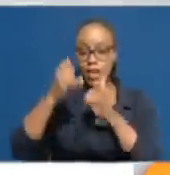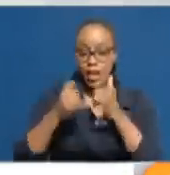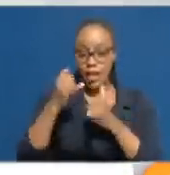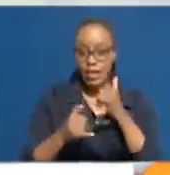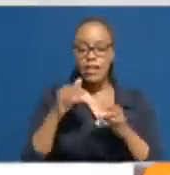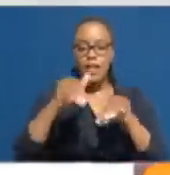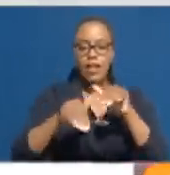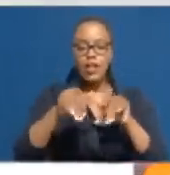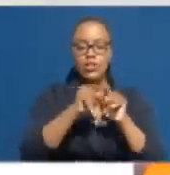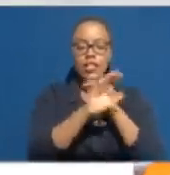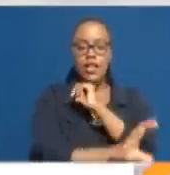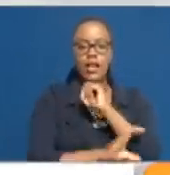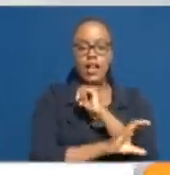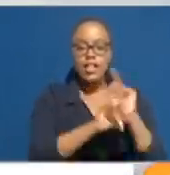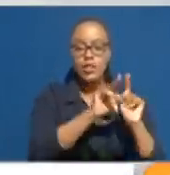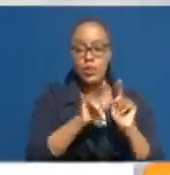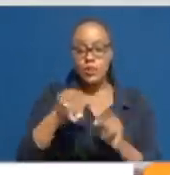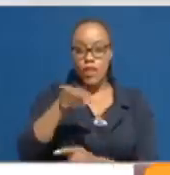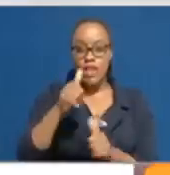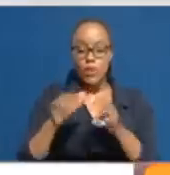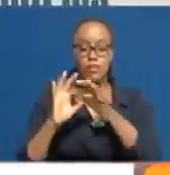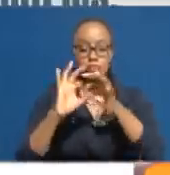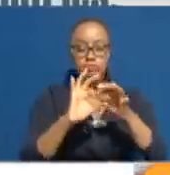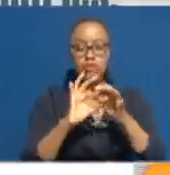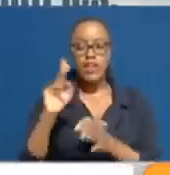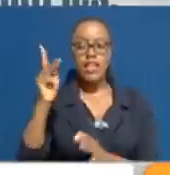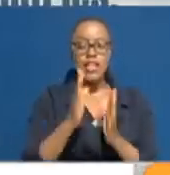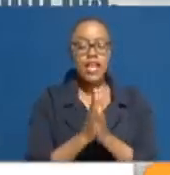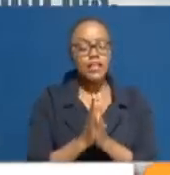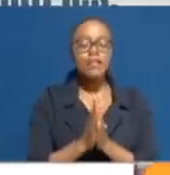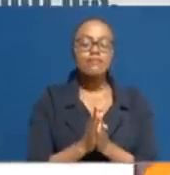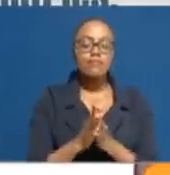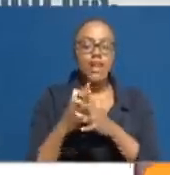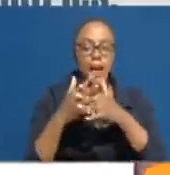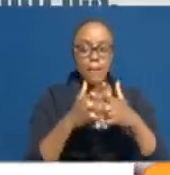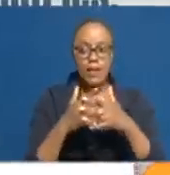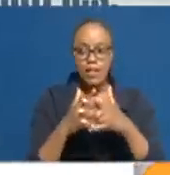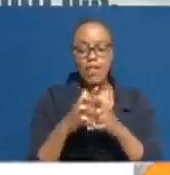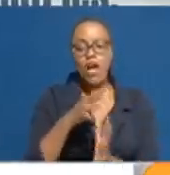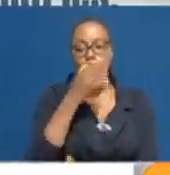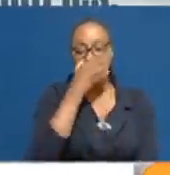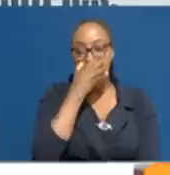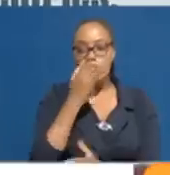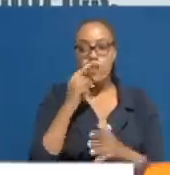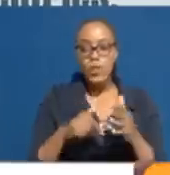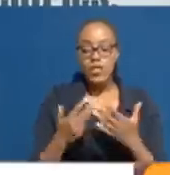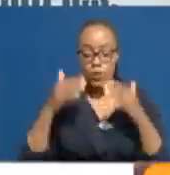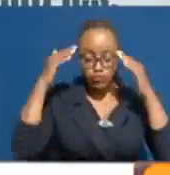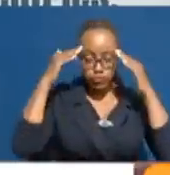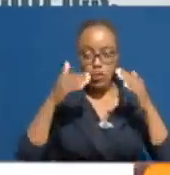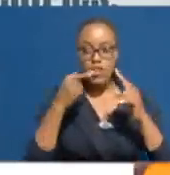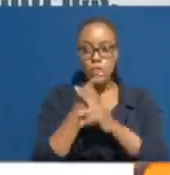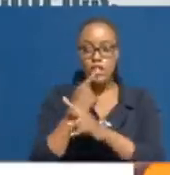elections in the country and the areas of cooperation between Kenya and United States. Ruto stated, quote, "We commit to